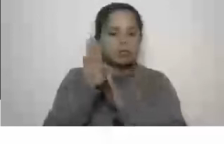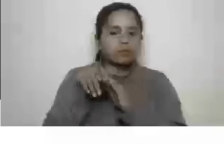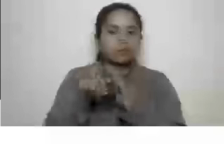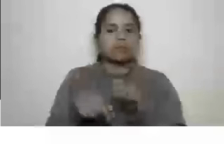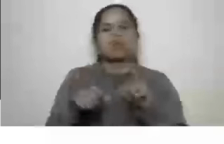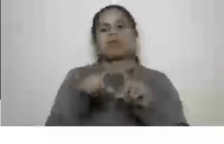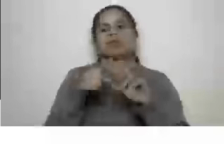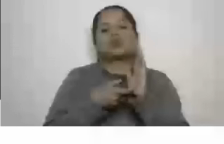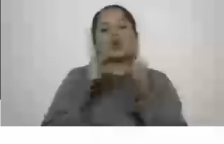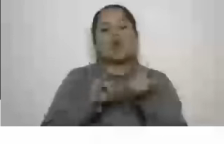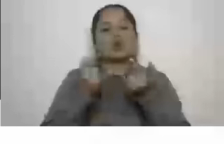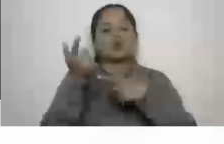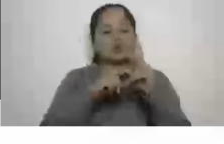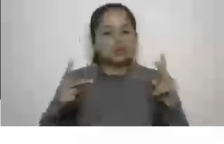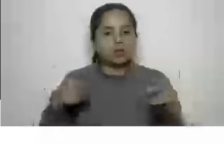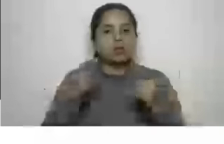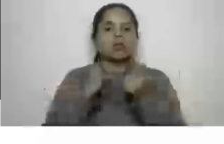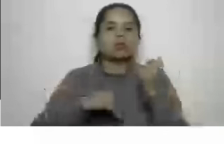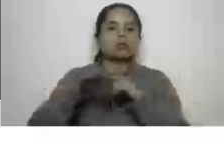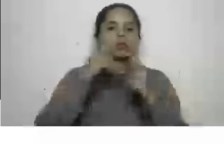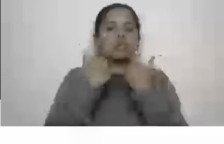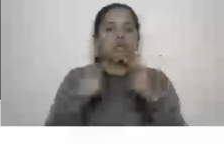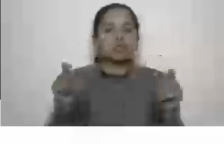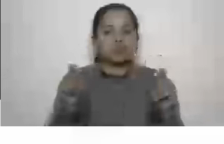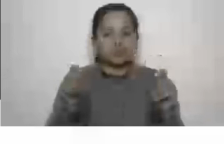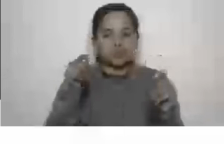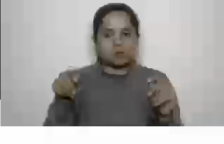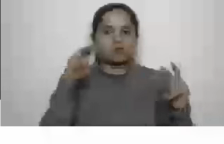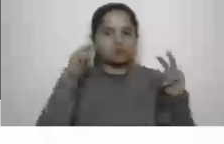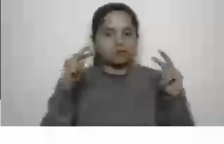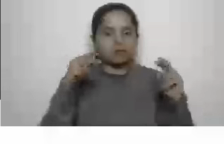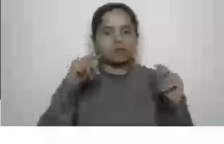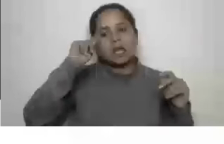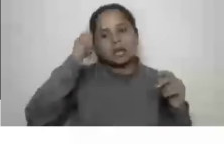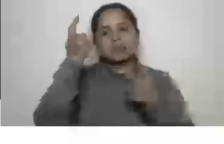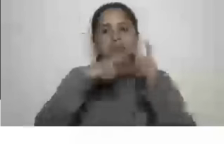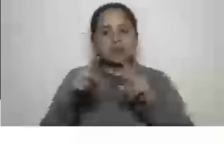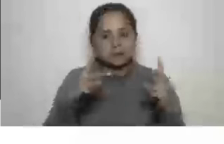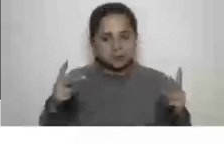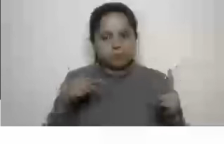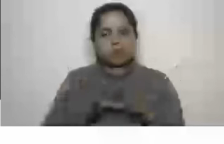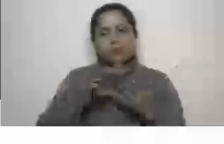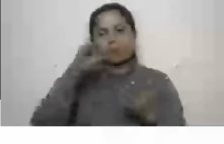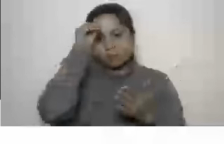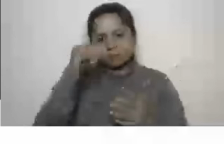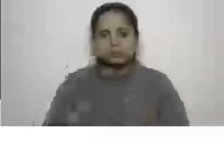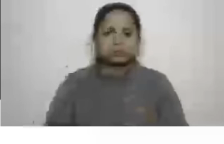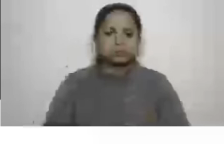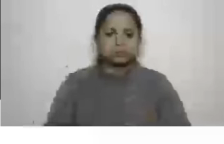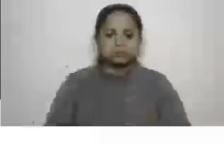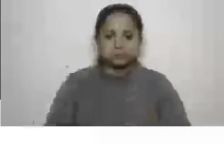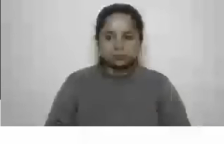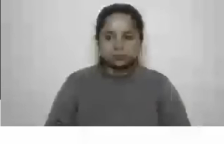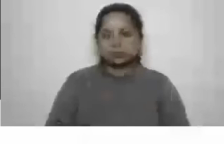translanguaging, and socio-linguistic aspect of English language learning. So